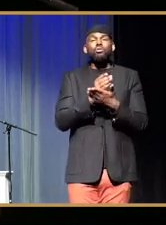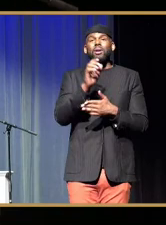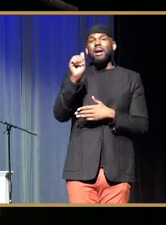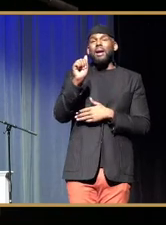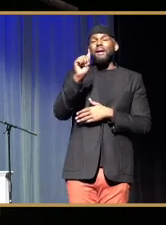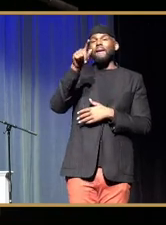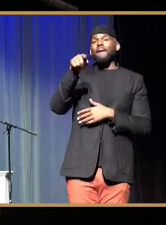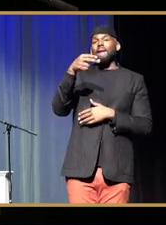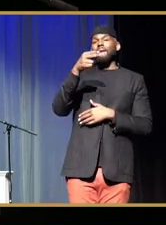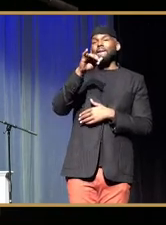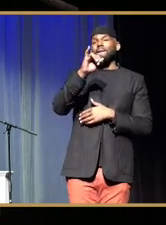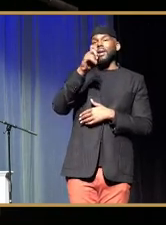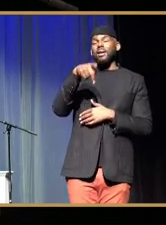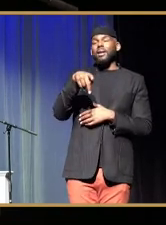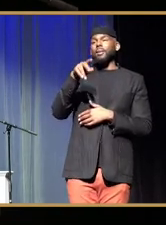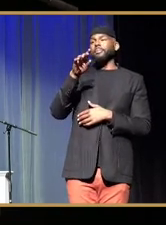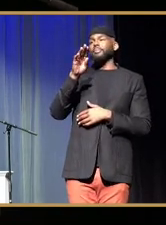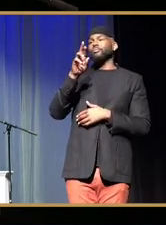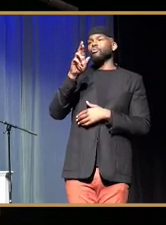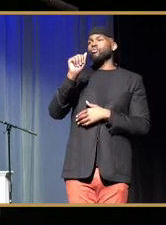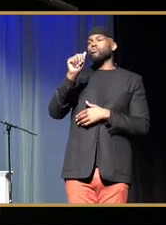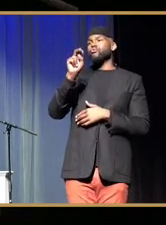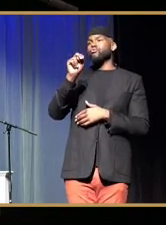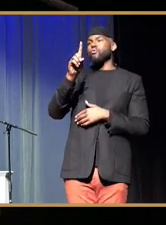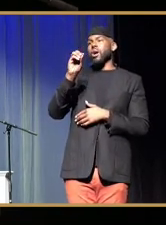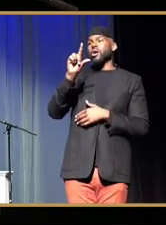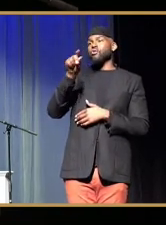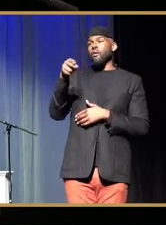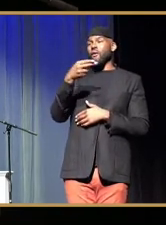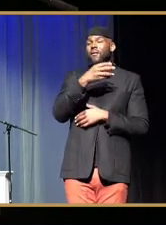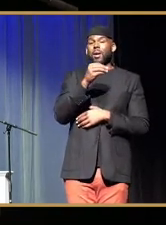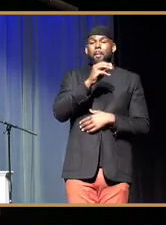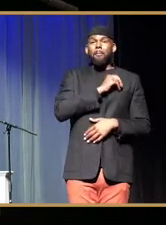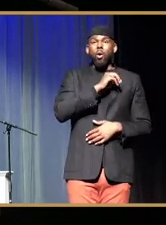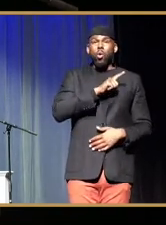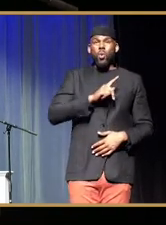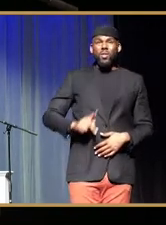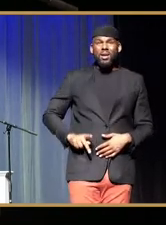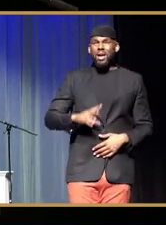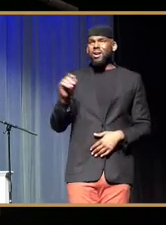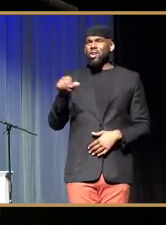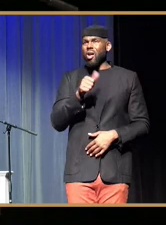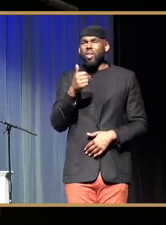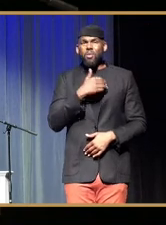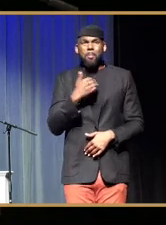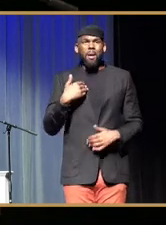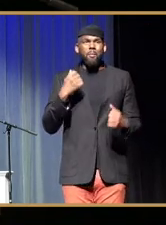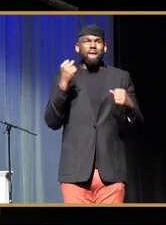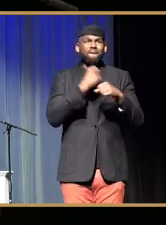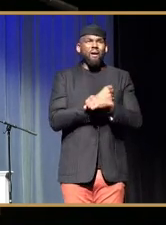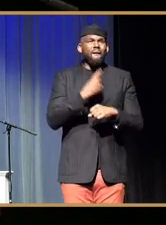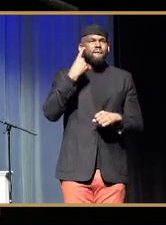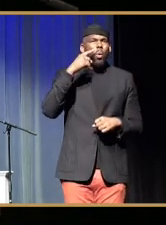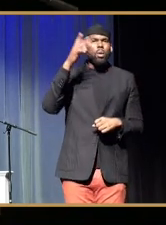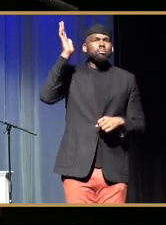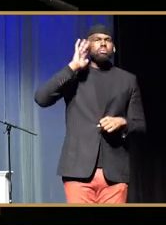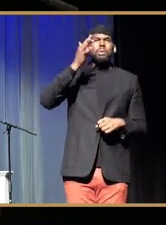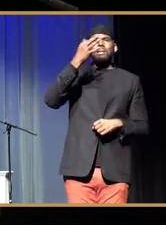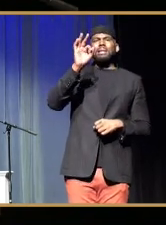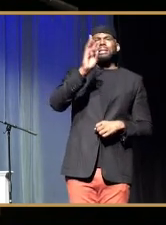Philip Randolph, Bayard Rustin, and Dr. King and the other clergy fought for in